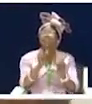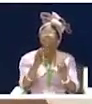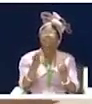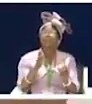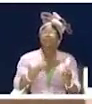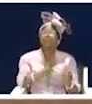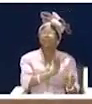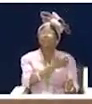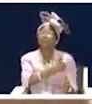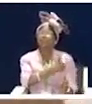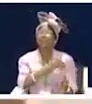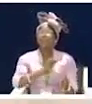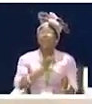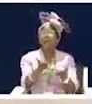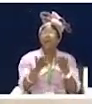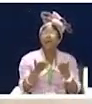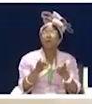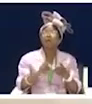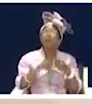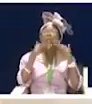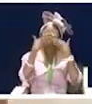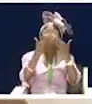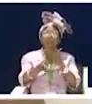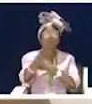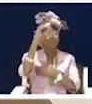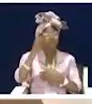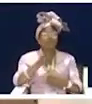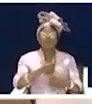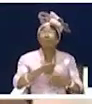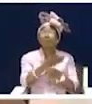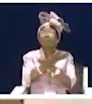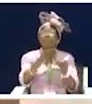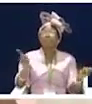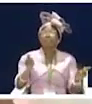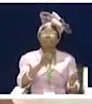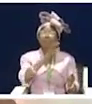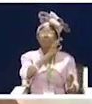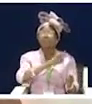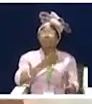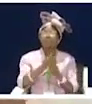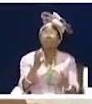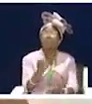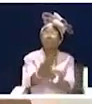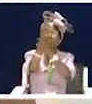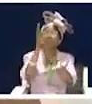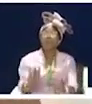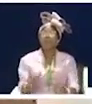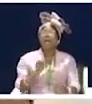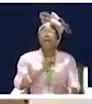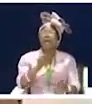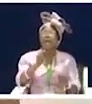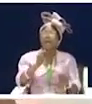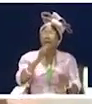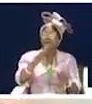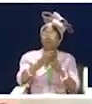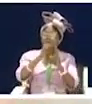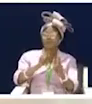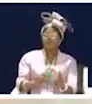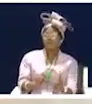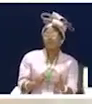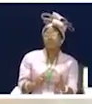God for delivering me and two of my staffs from kidnappers then. I am from Region